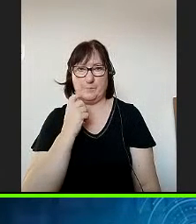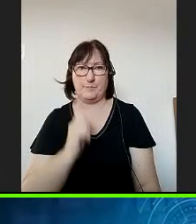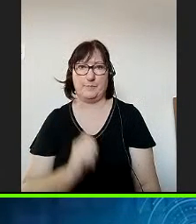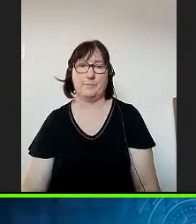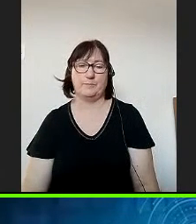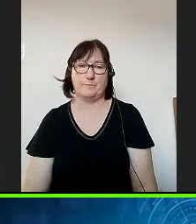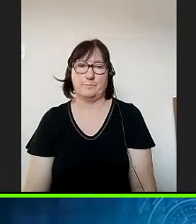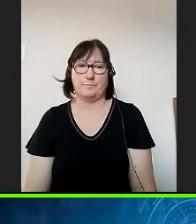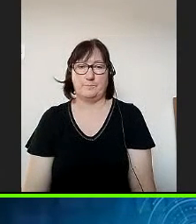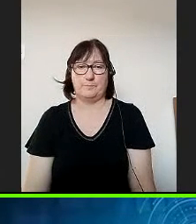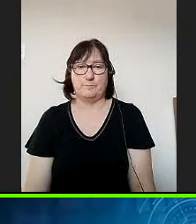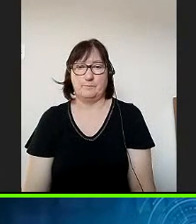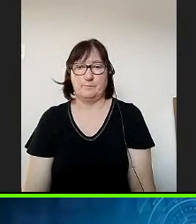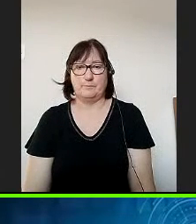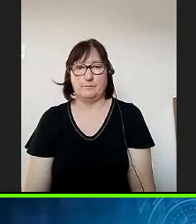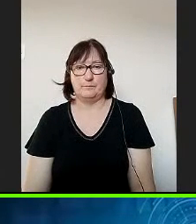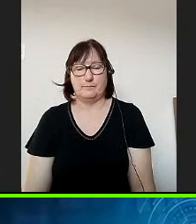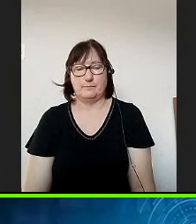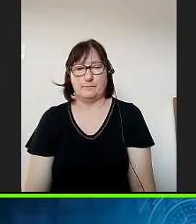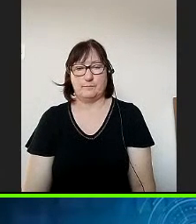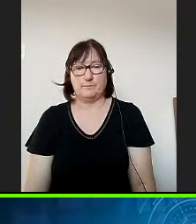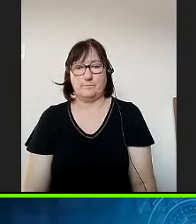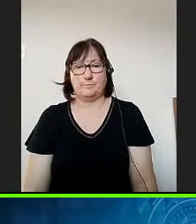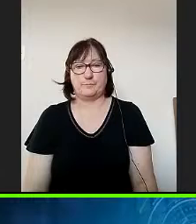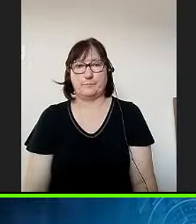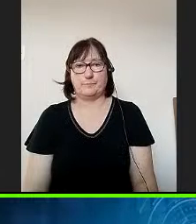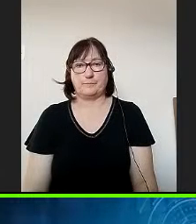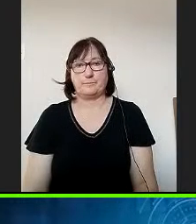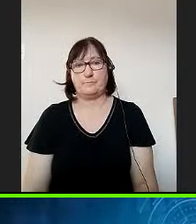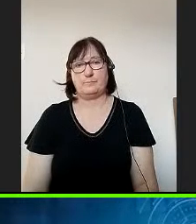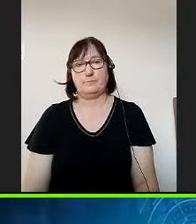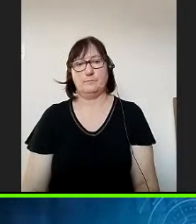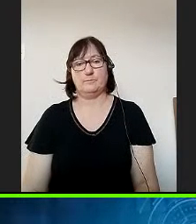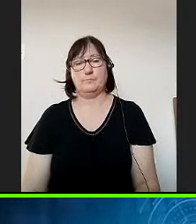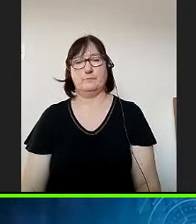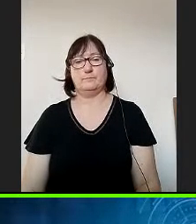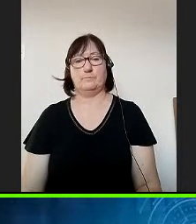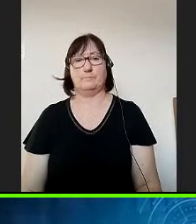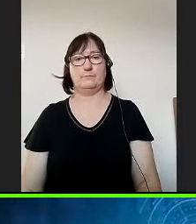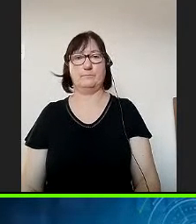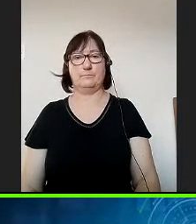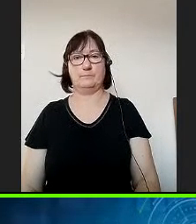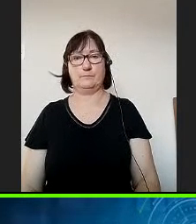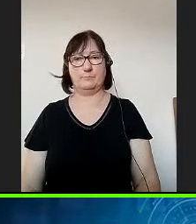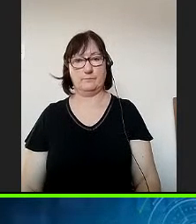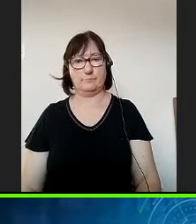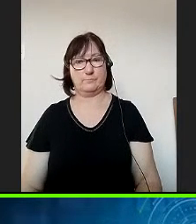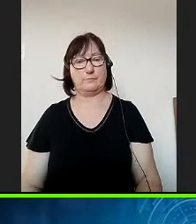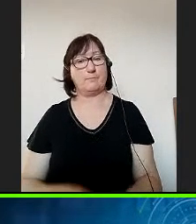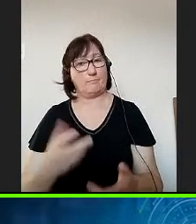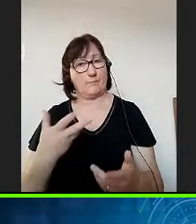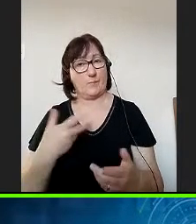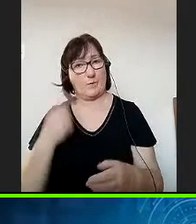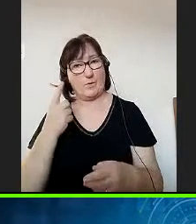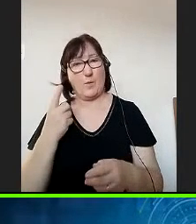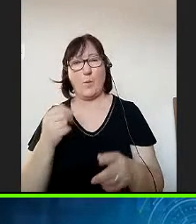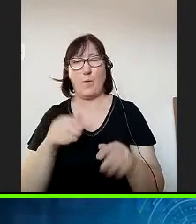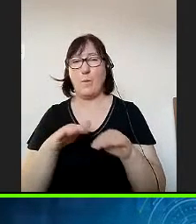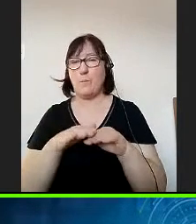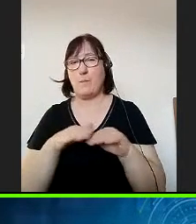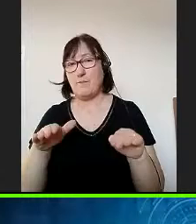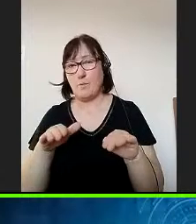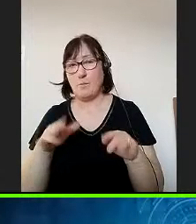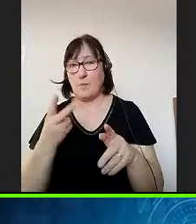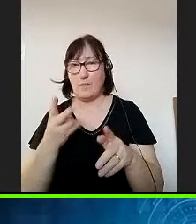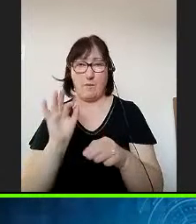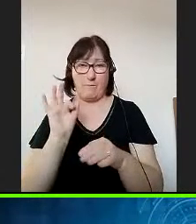next question that we have from Tukozani is, will there be any platform in the future whereby rulings